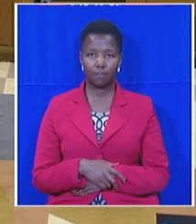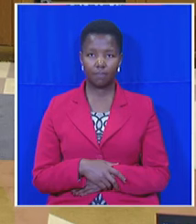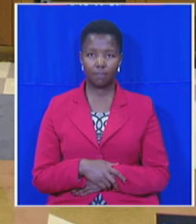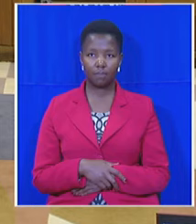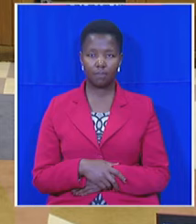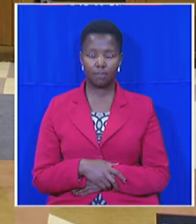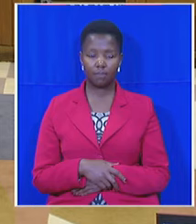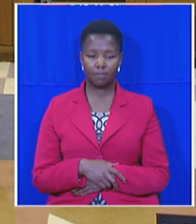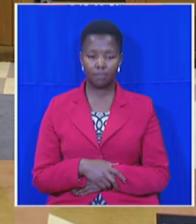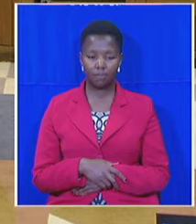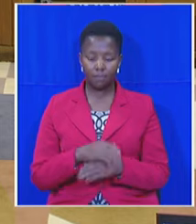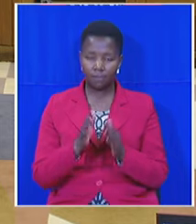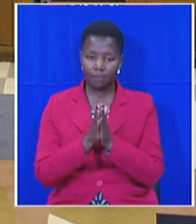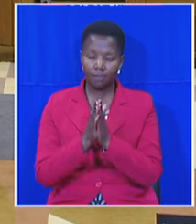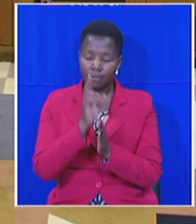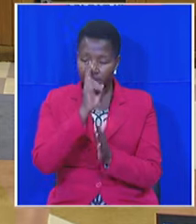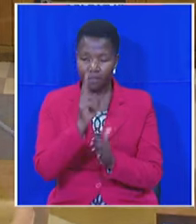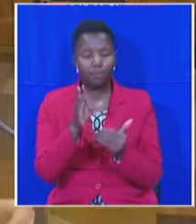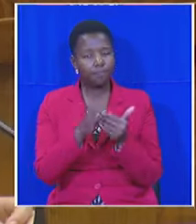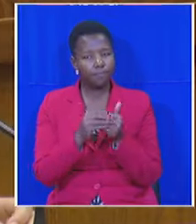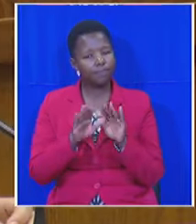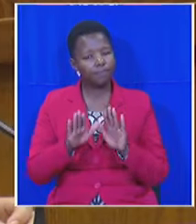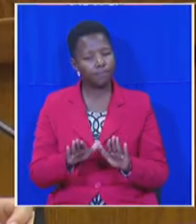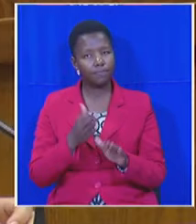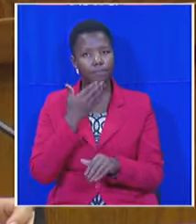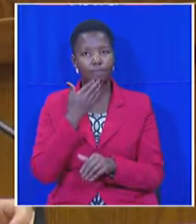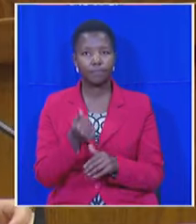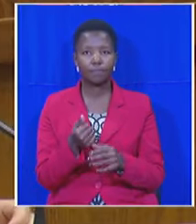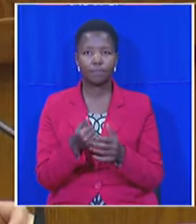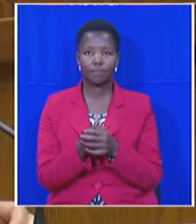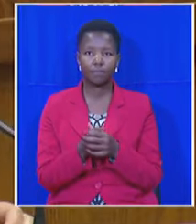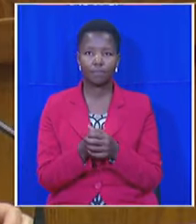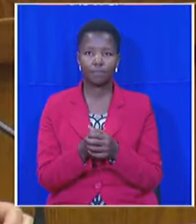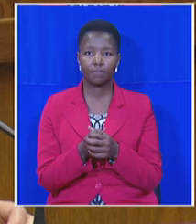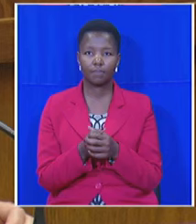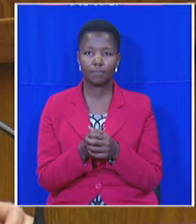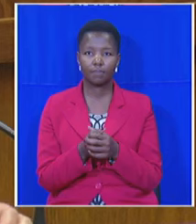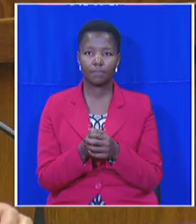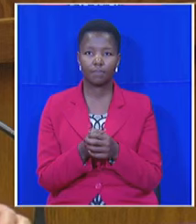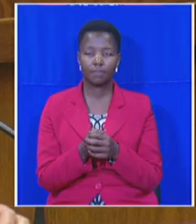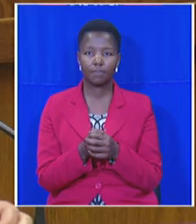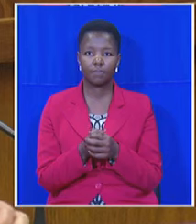Order. Honorable members, order.